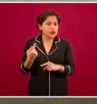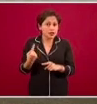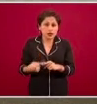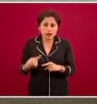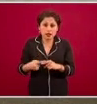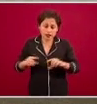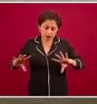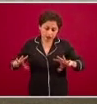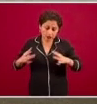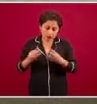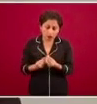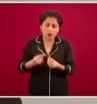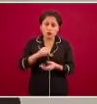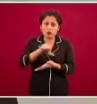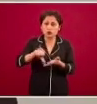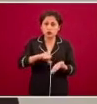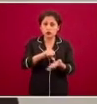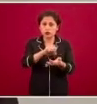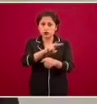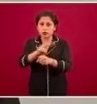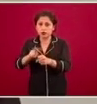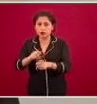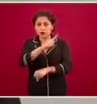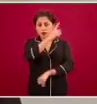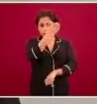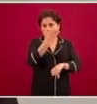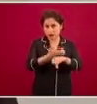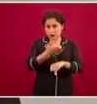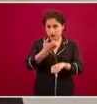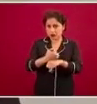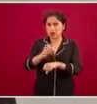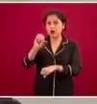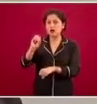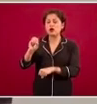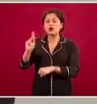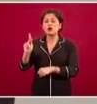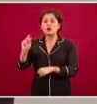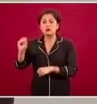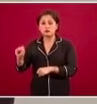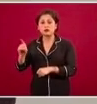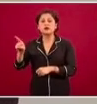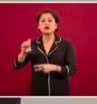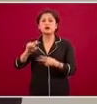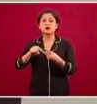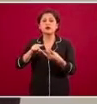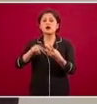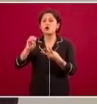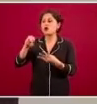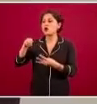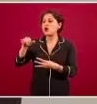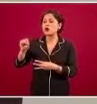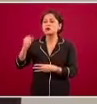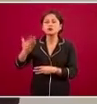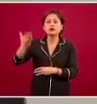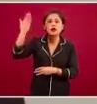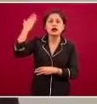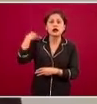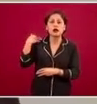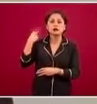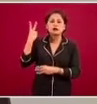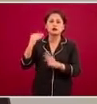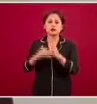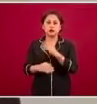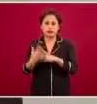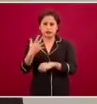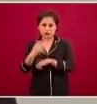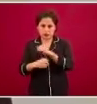that was established in Mexico in 2006, and the World Health Organization